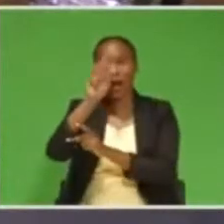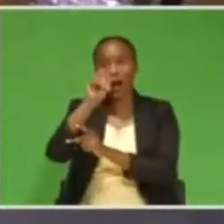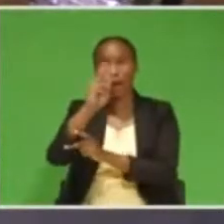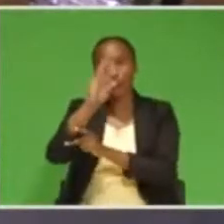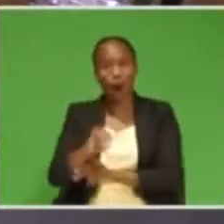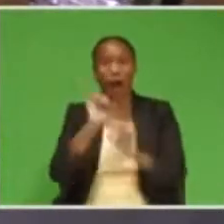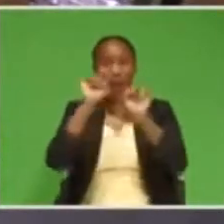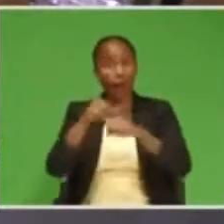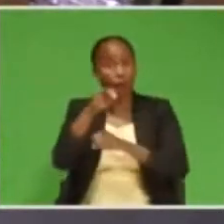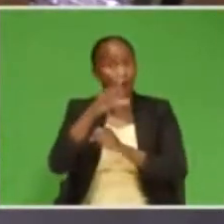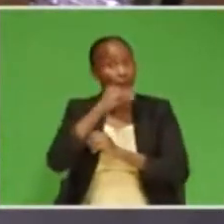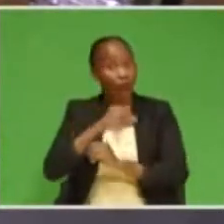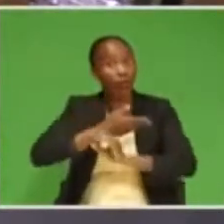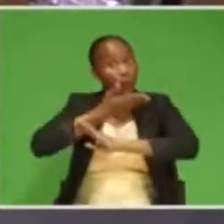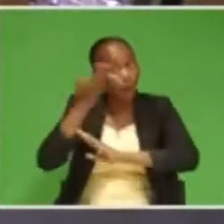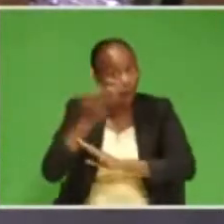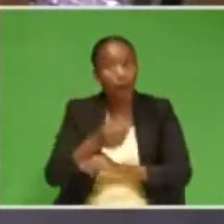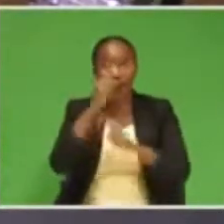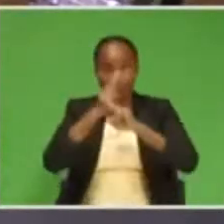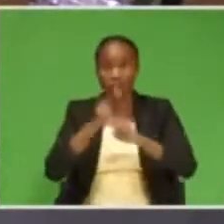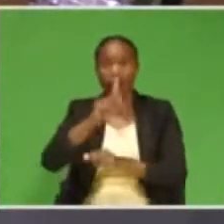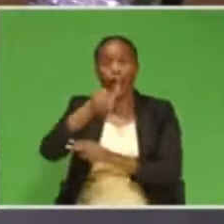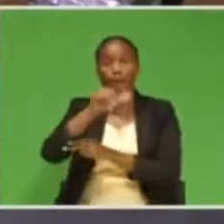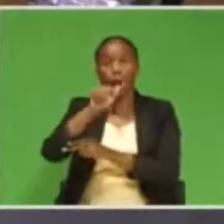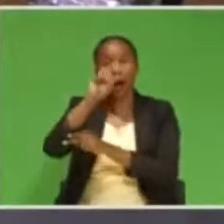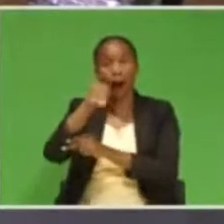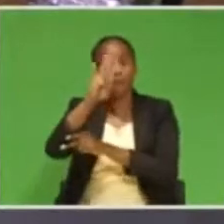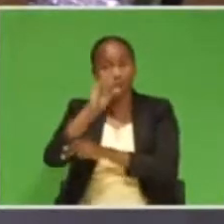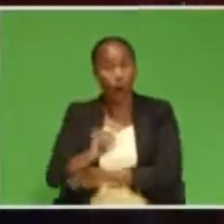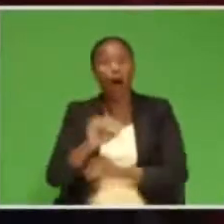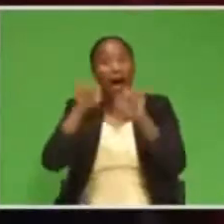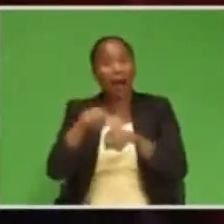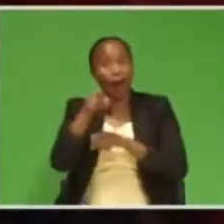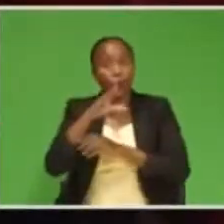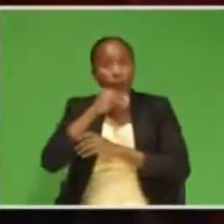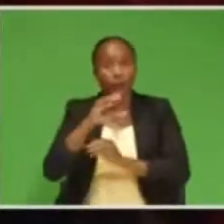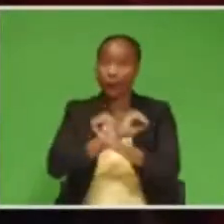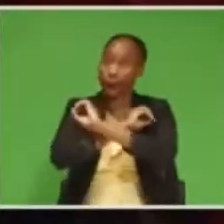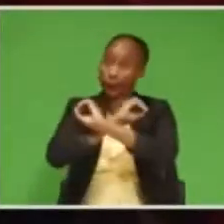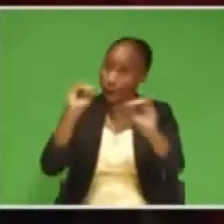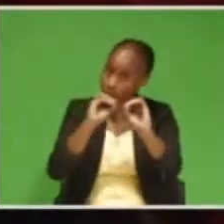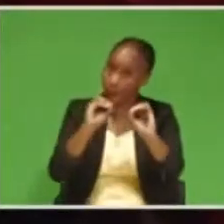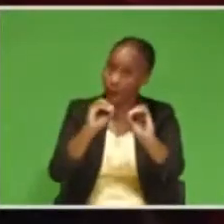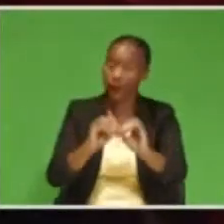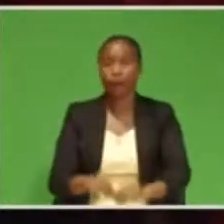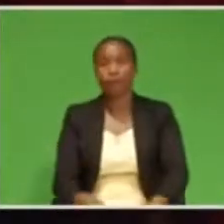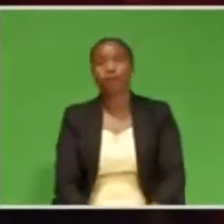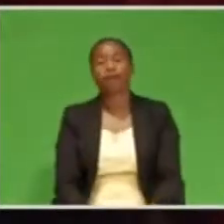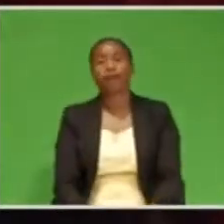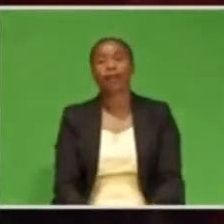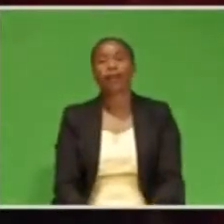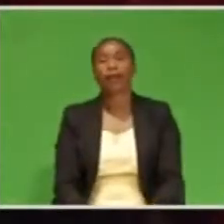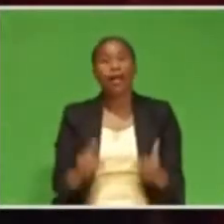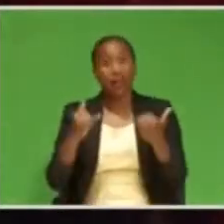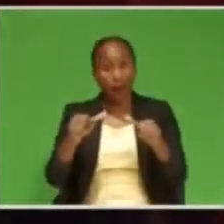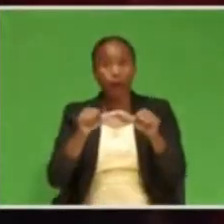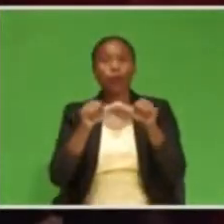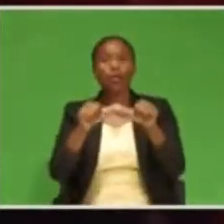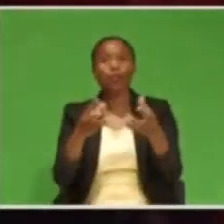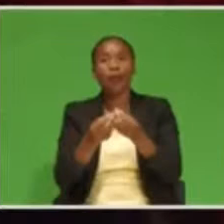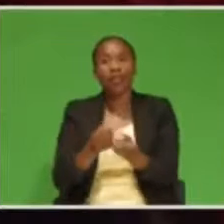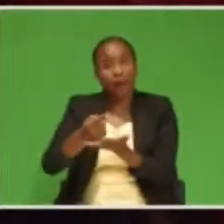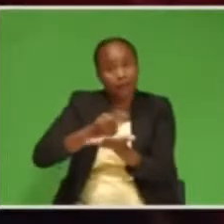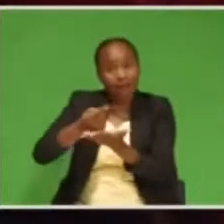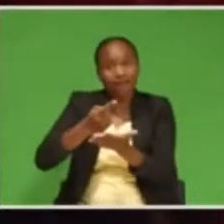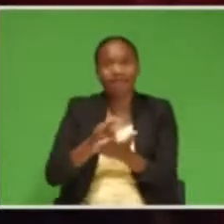speak. Honorable Pambo, I will not allow you to speak. We now proceed with the debate